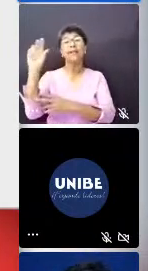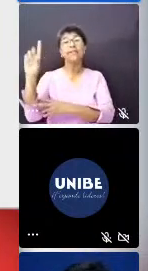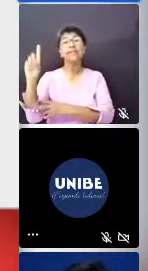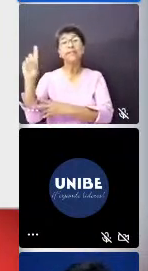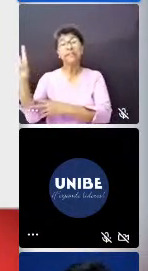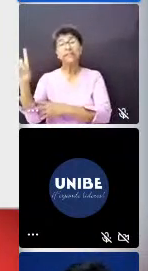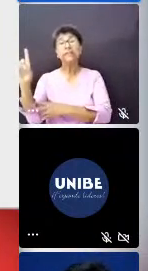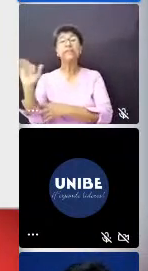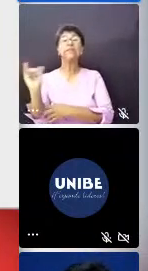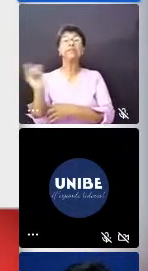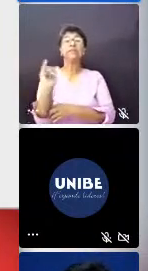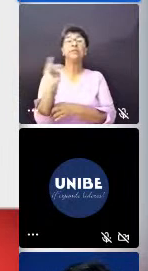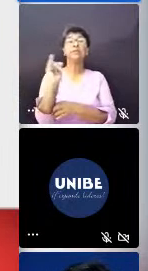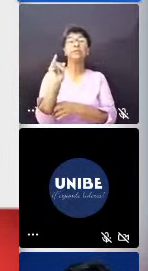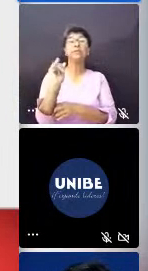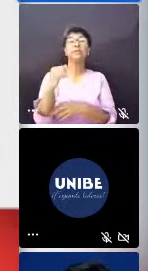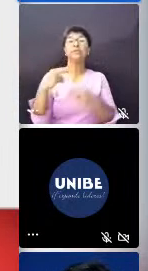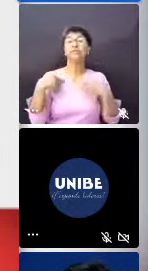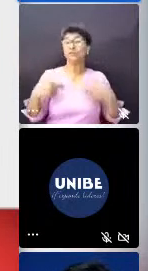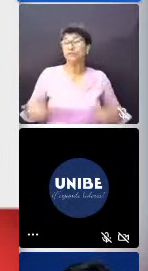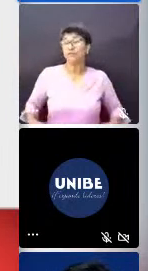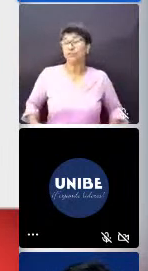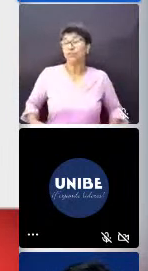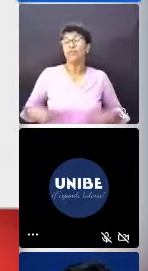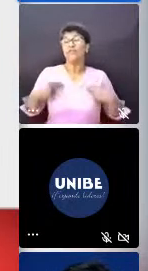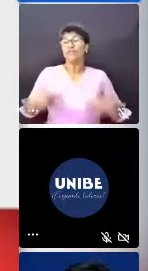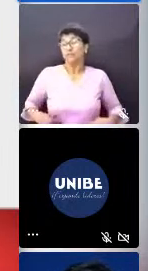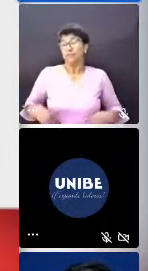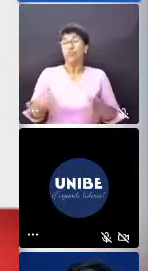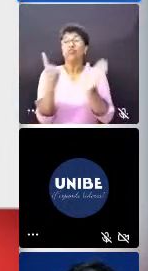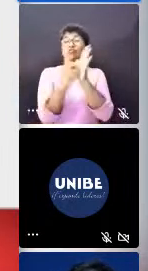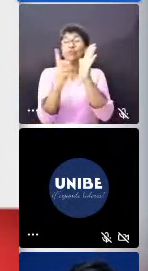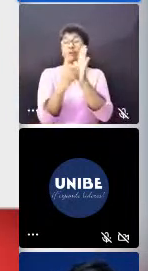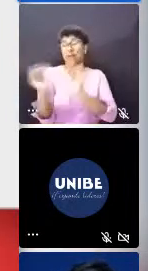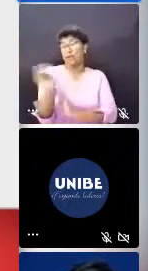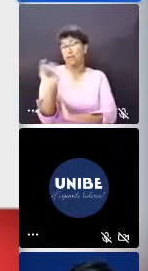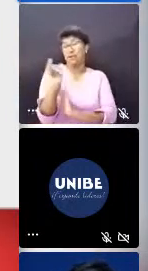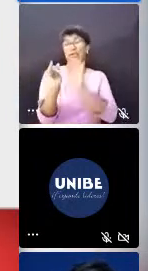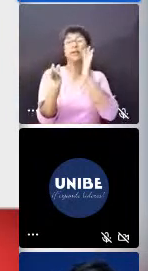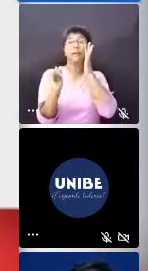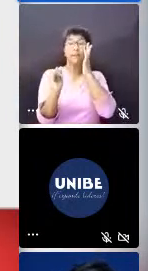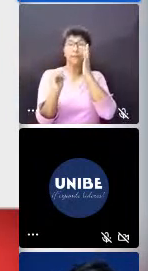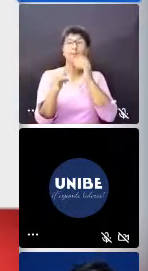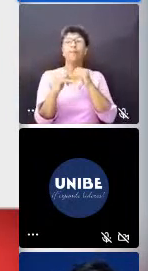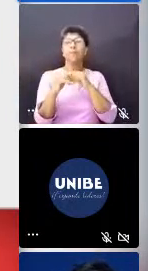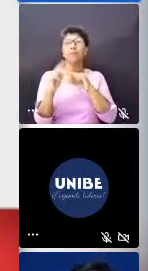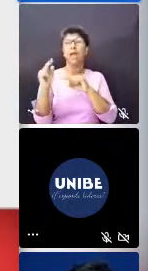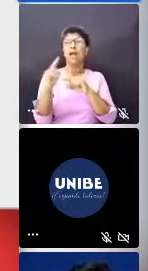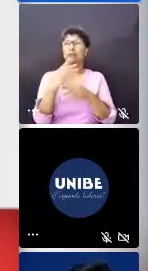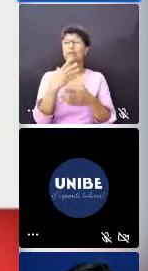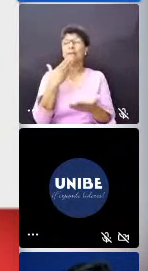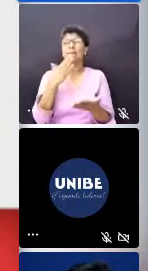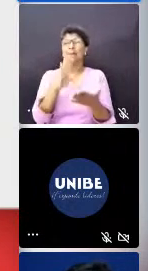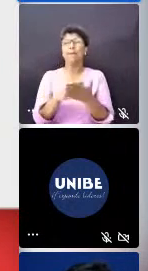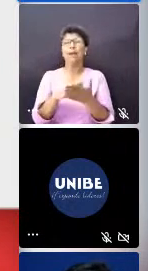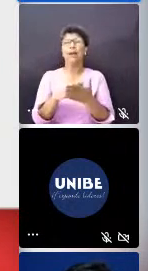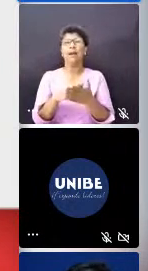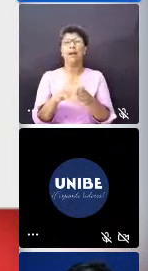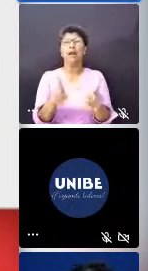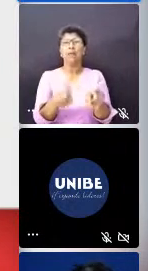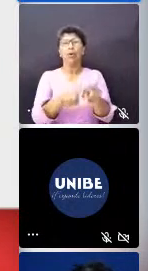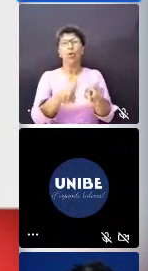children, schools for children with physical disabilities that are severe, and also for any kind